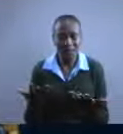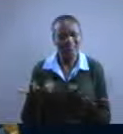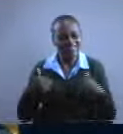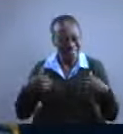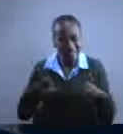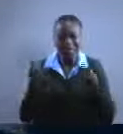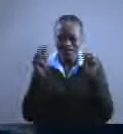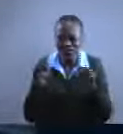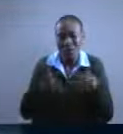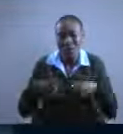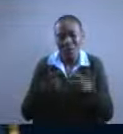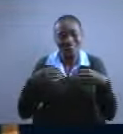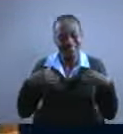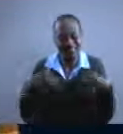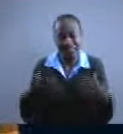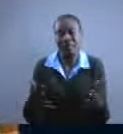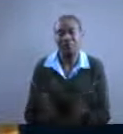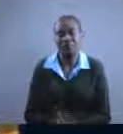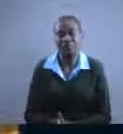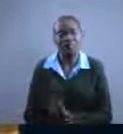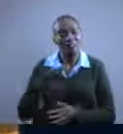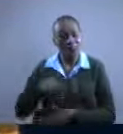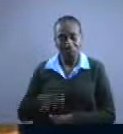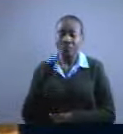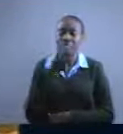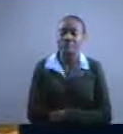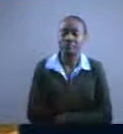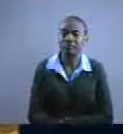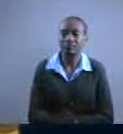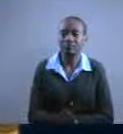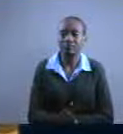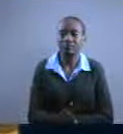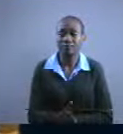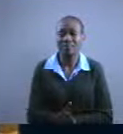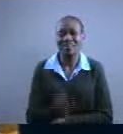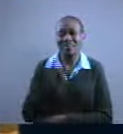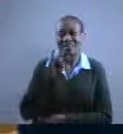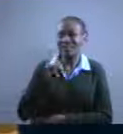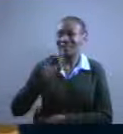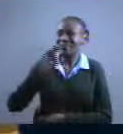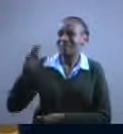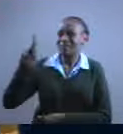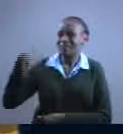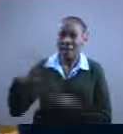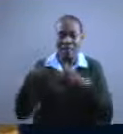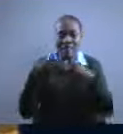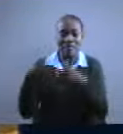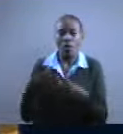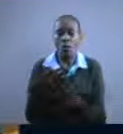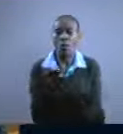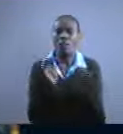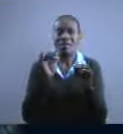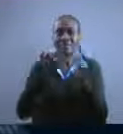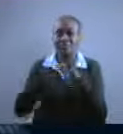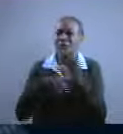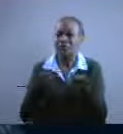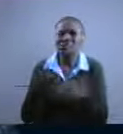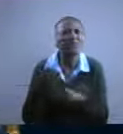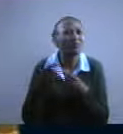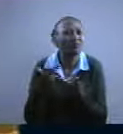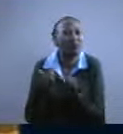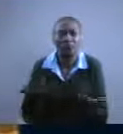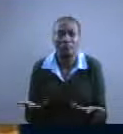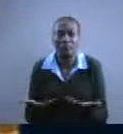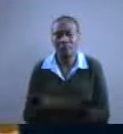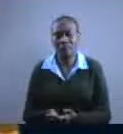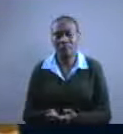However, I want to say, since when did the IFP care for people with disabilities? Since